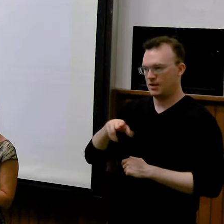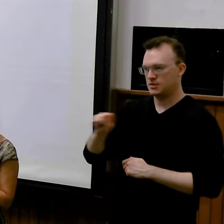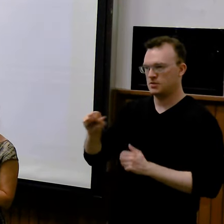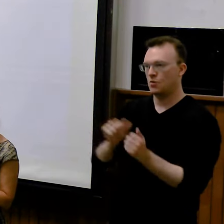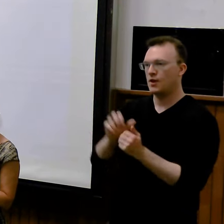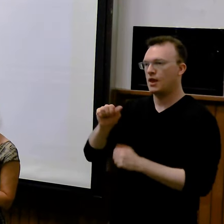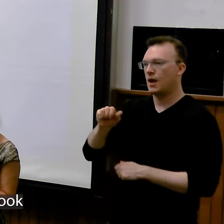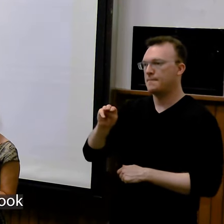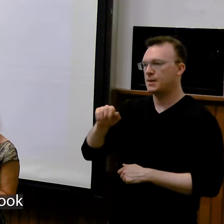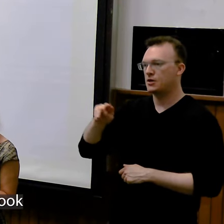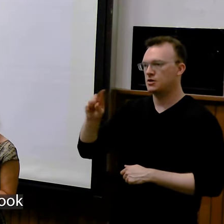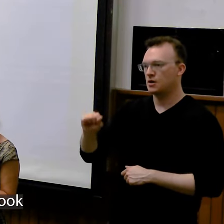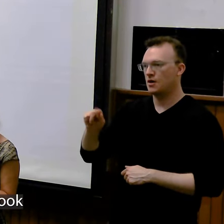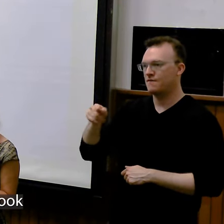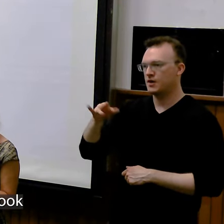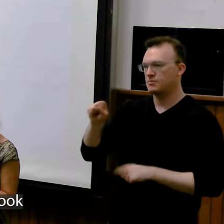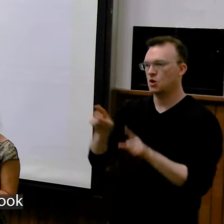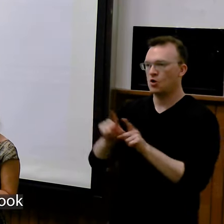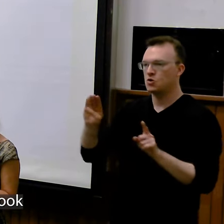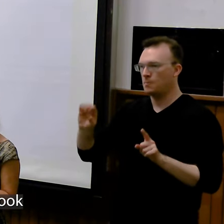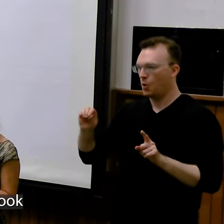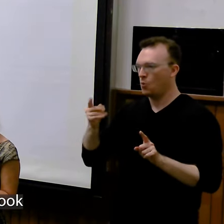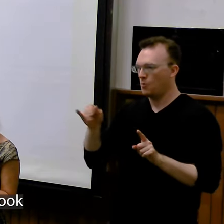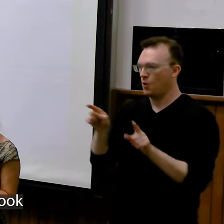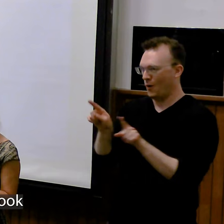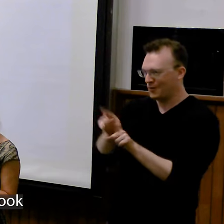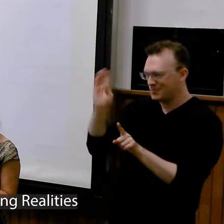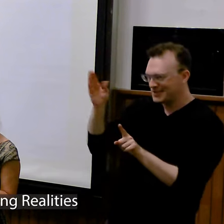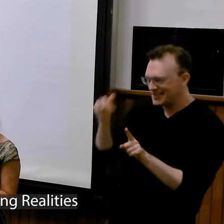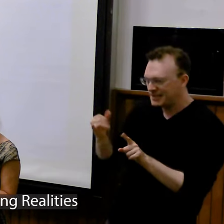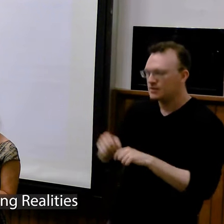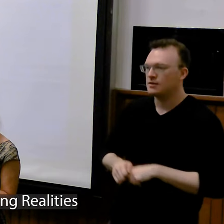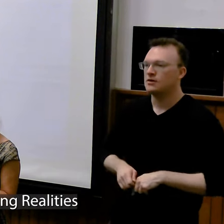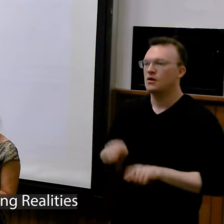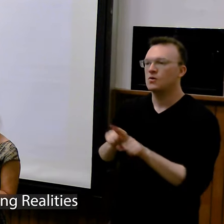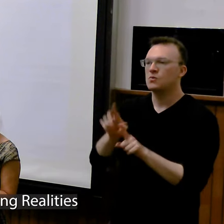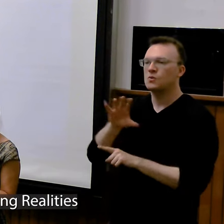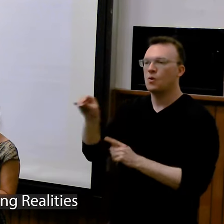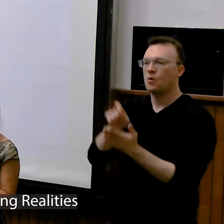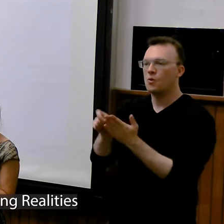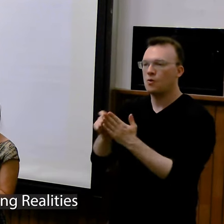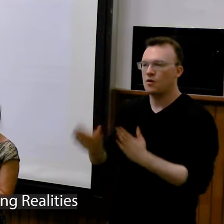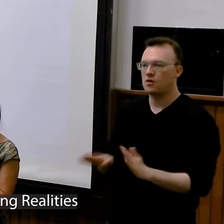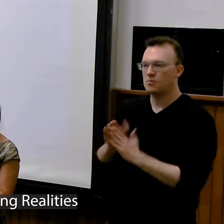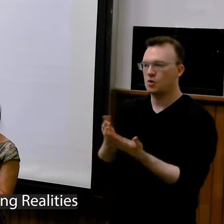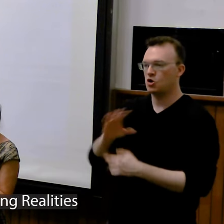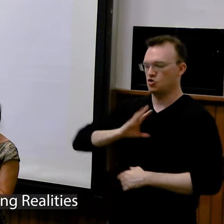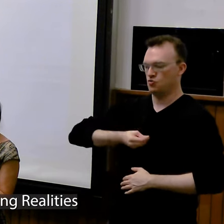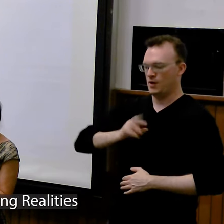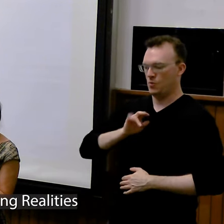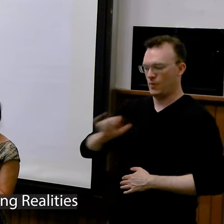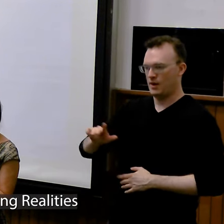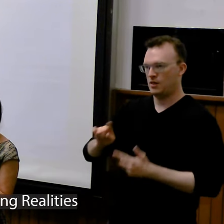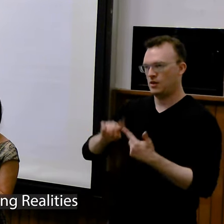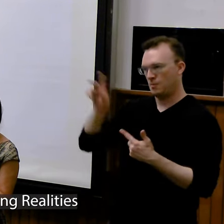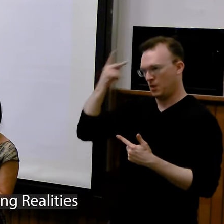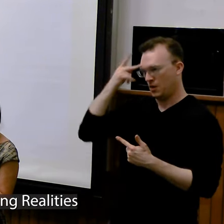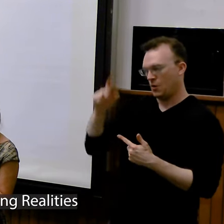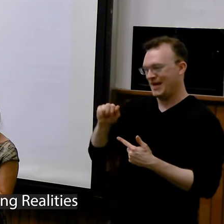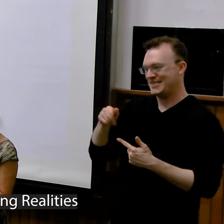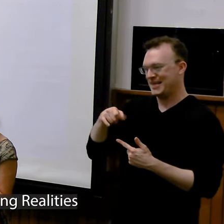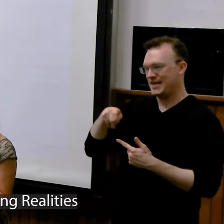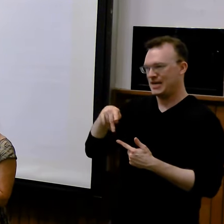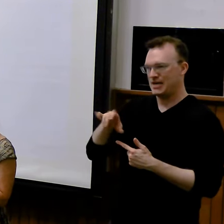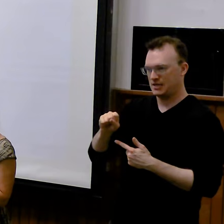Amanda Phillips and Bo Ruberg. Cárdenas co-authored book The Trans Real, Political Aesthetics of